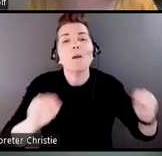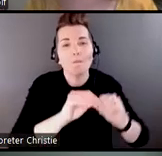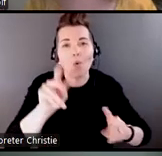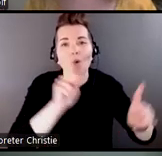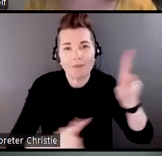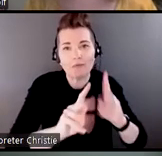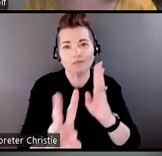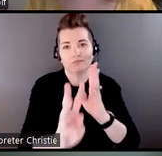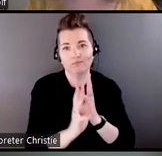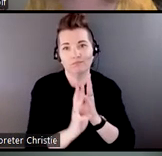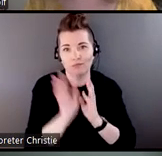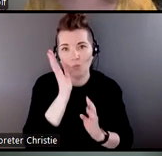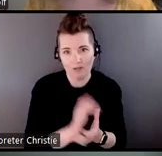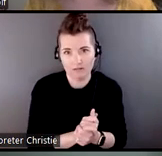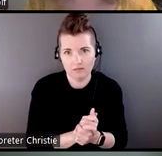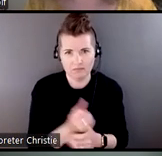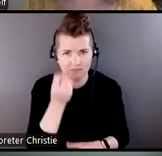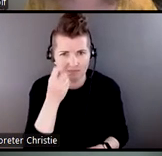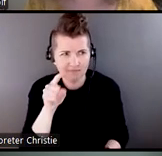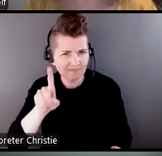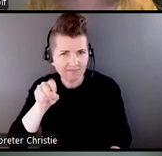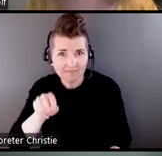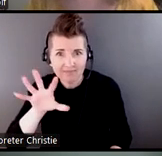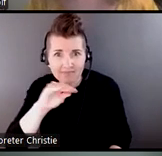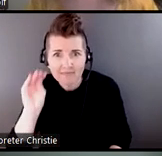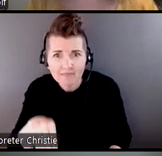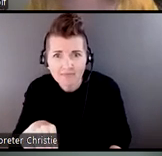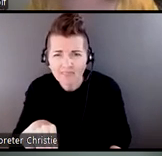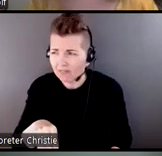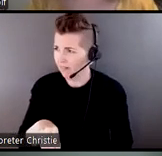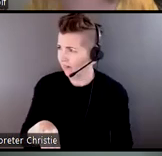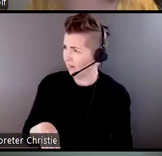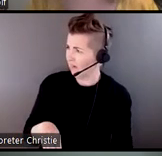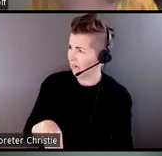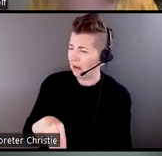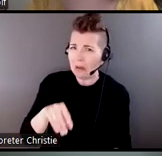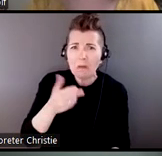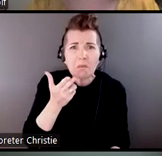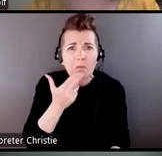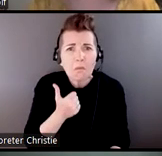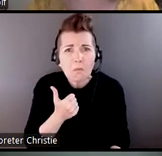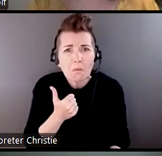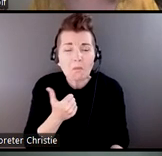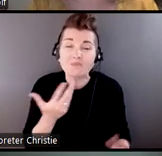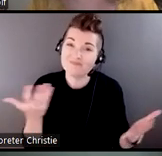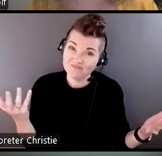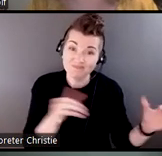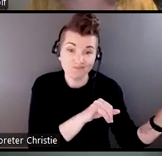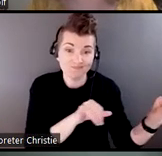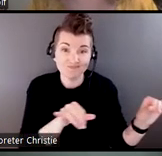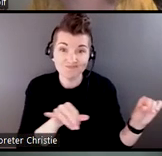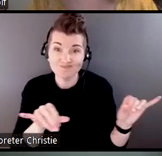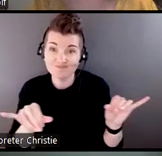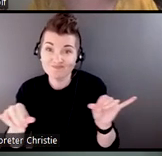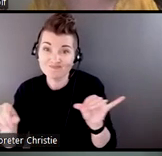number often seems shockingly low. People think, what, only 1.5%? But that is fairly consistent across many industries.